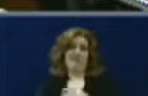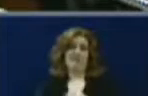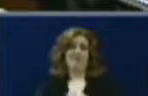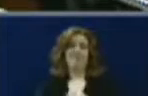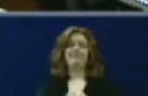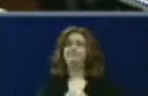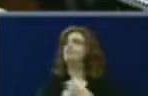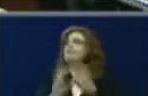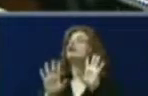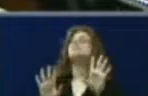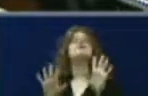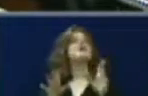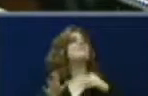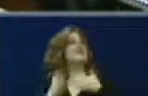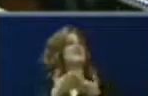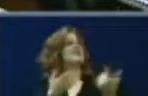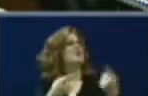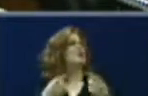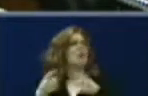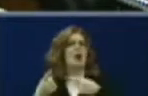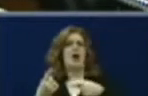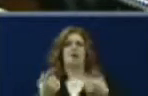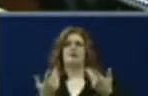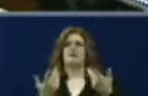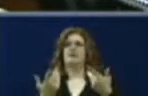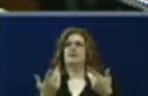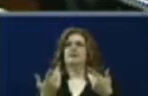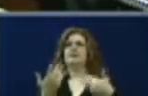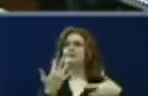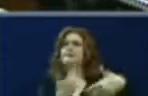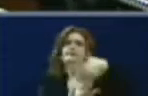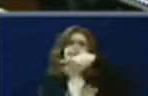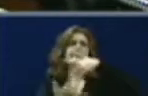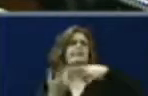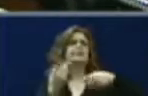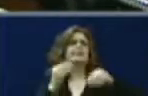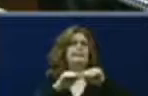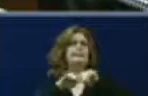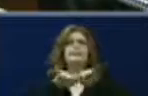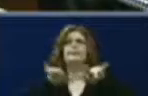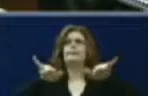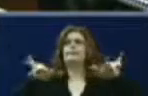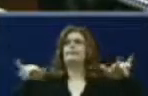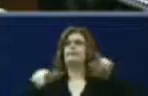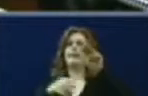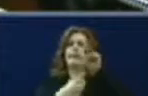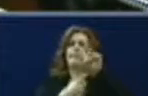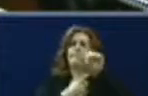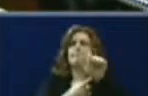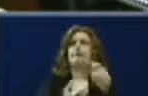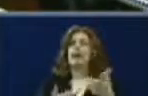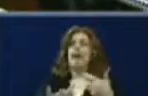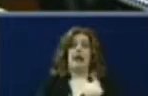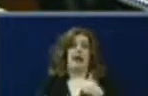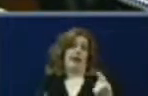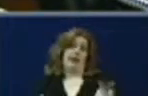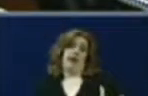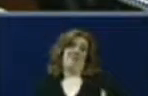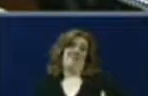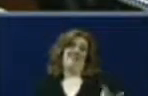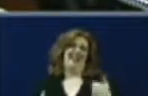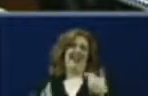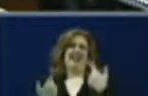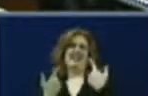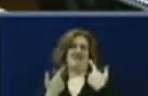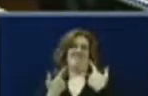on swirling around in media and, what I do is just try to really